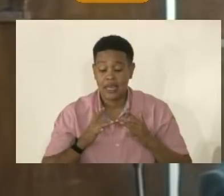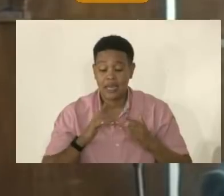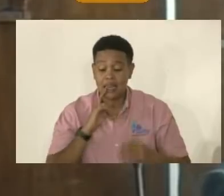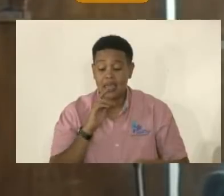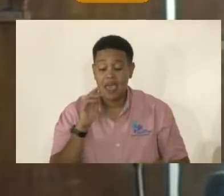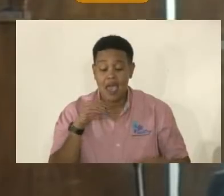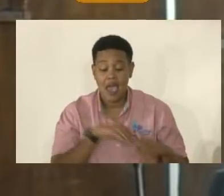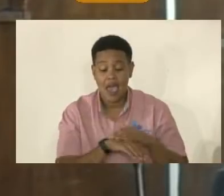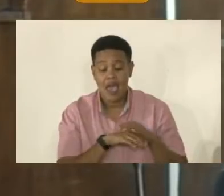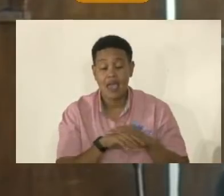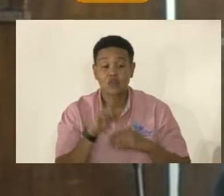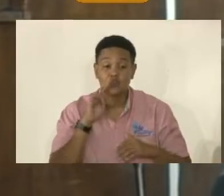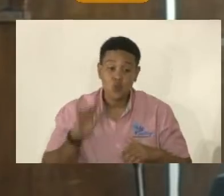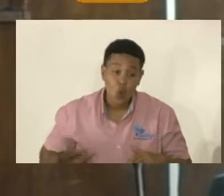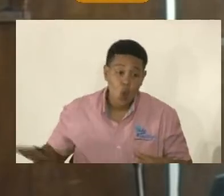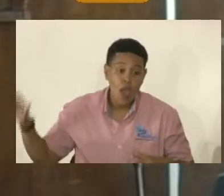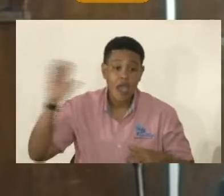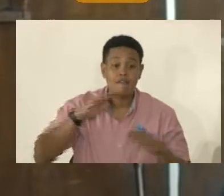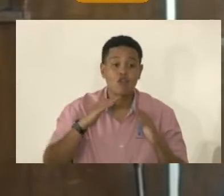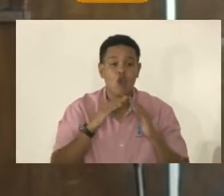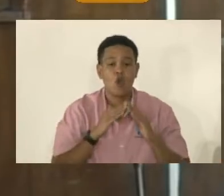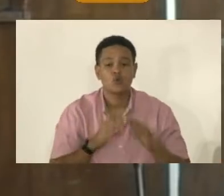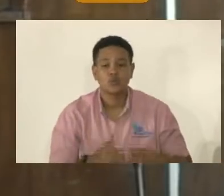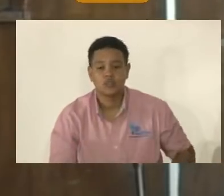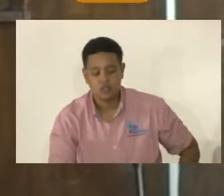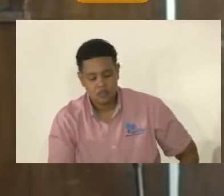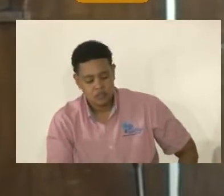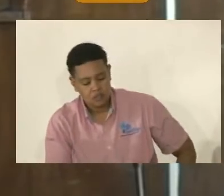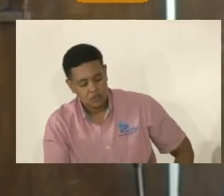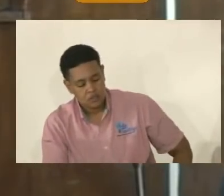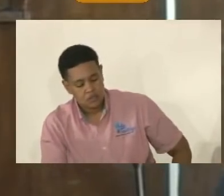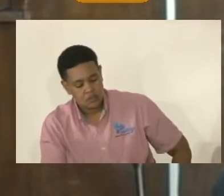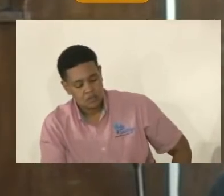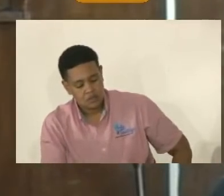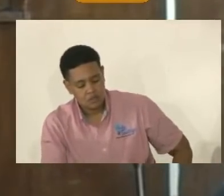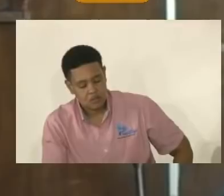internet access to every household in Jamaica.